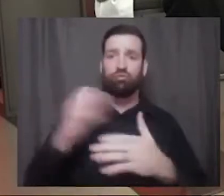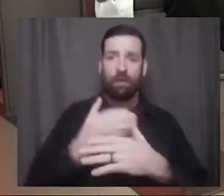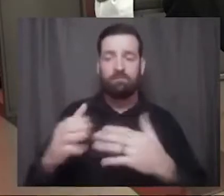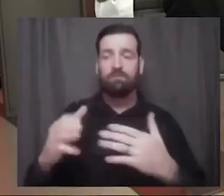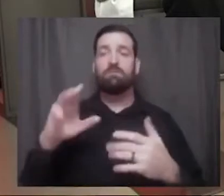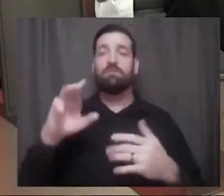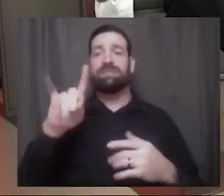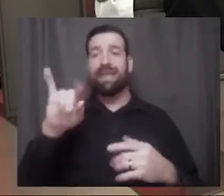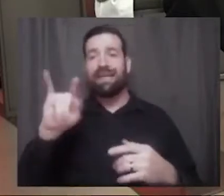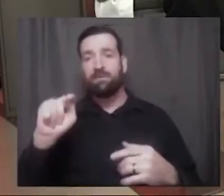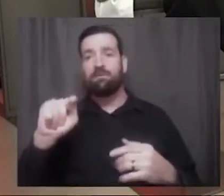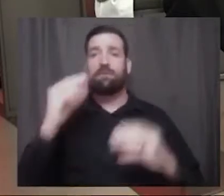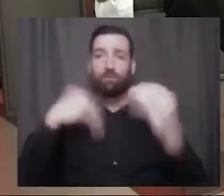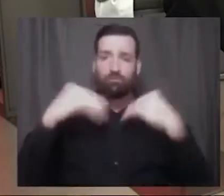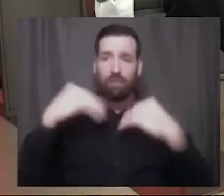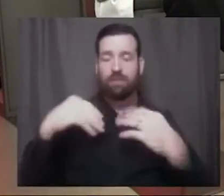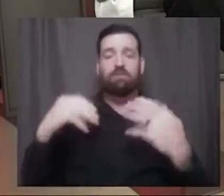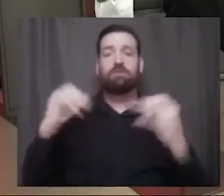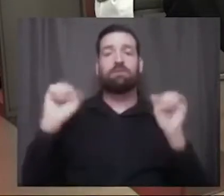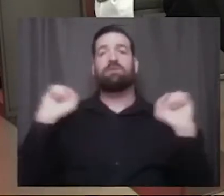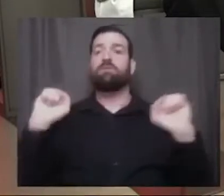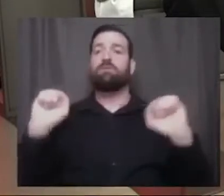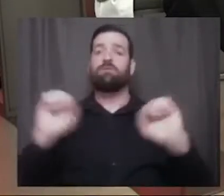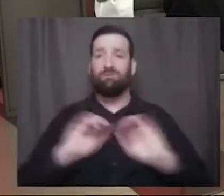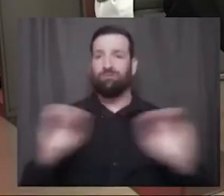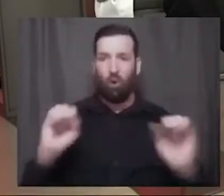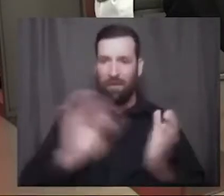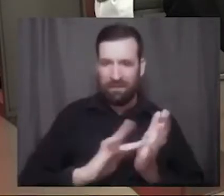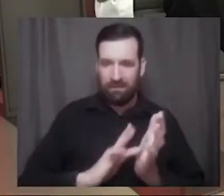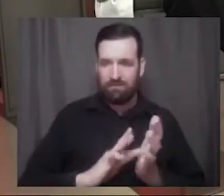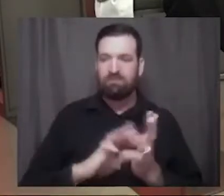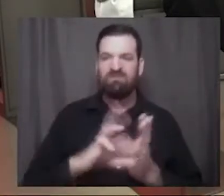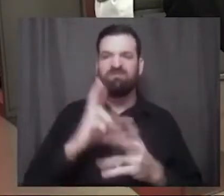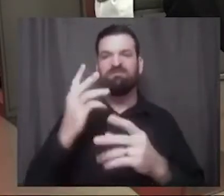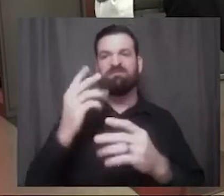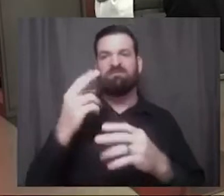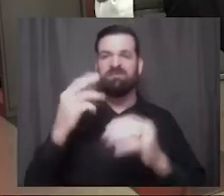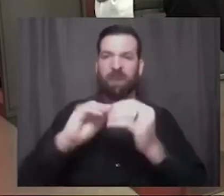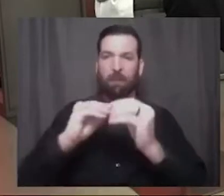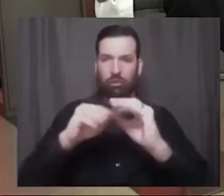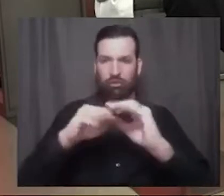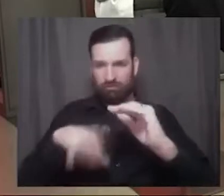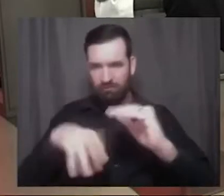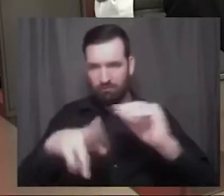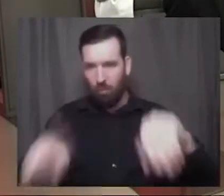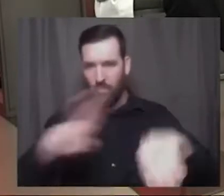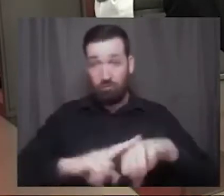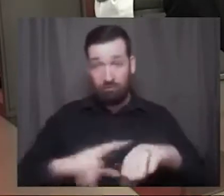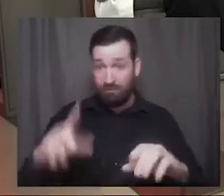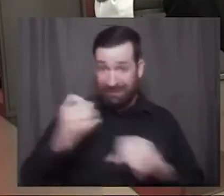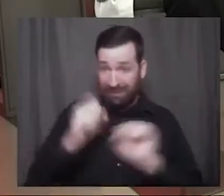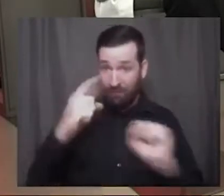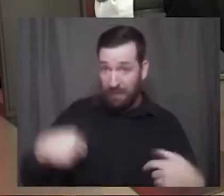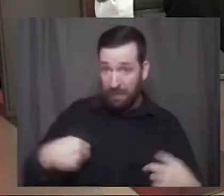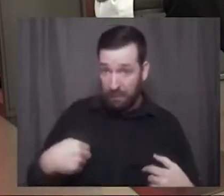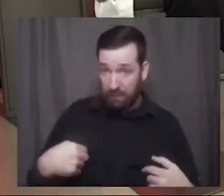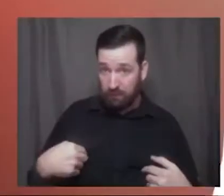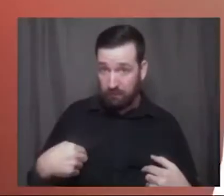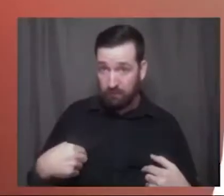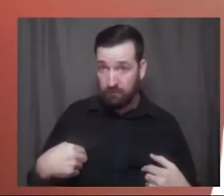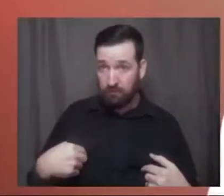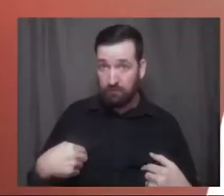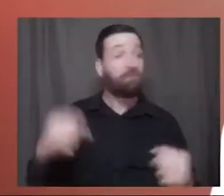no meds. I keep my numbers right under normal range. So is it safe for me to be on hormone therapy? Would that? Yeah,